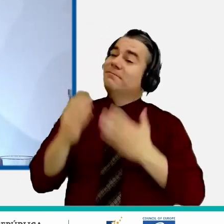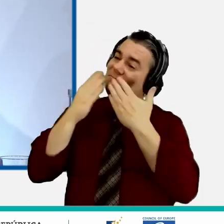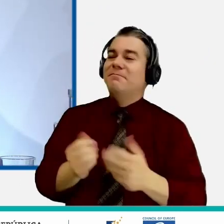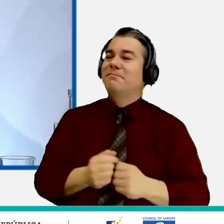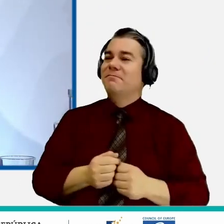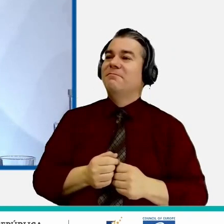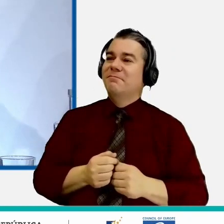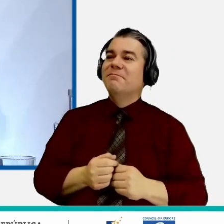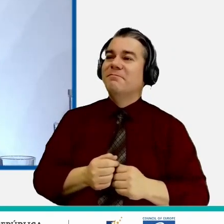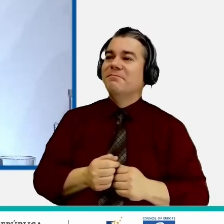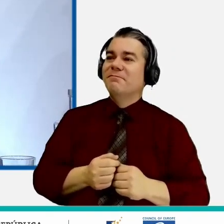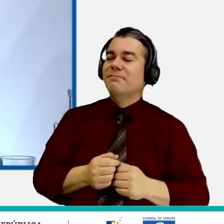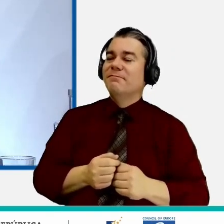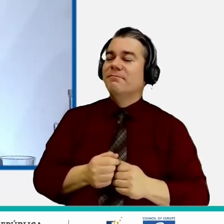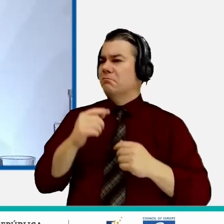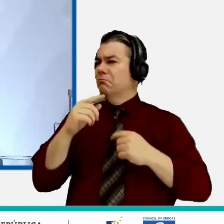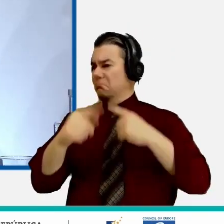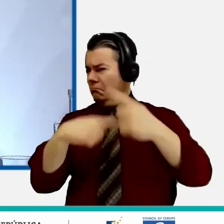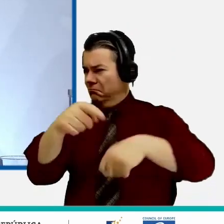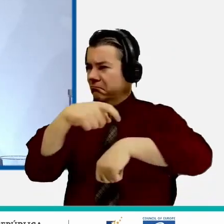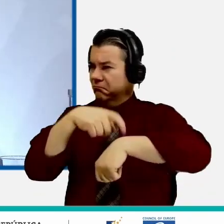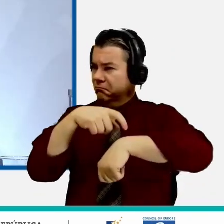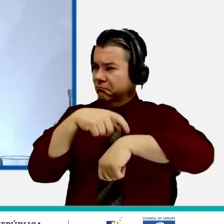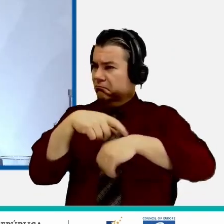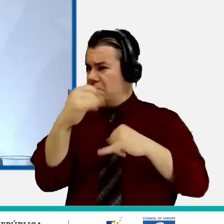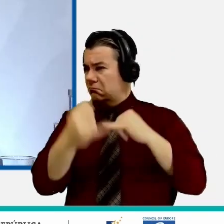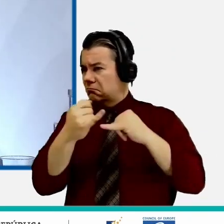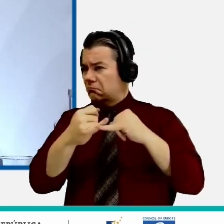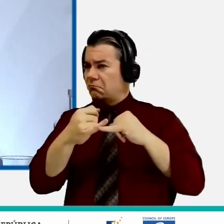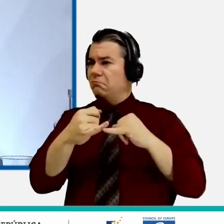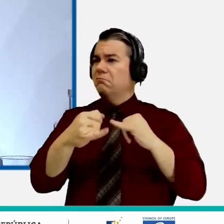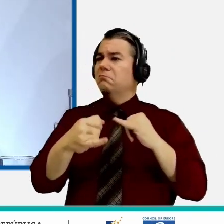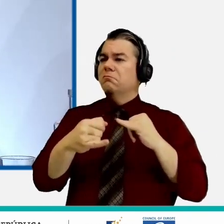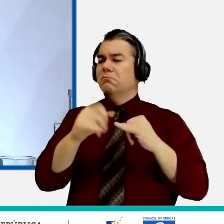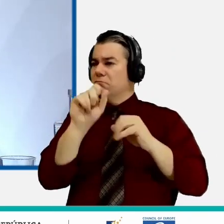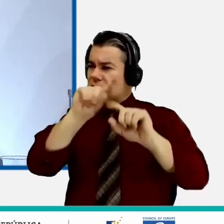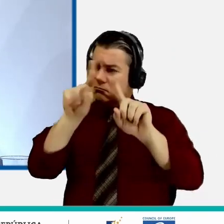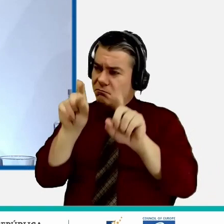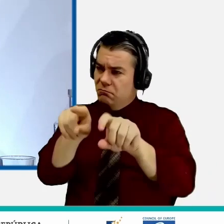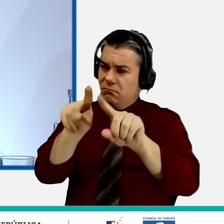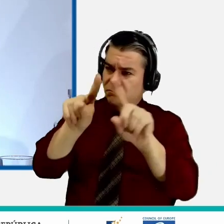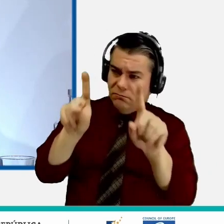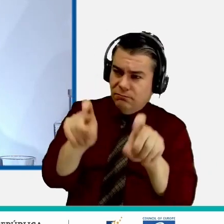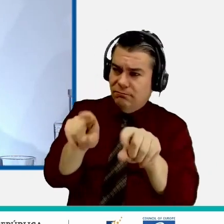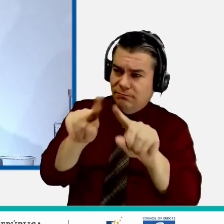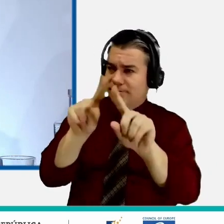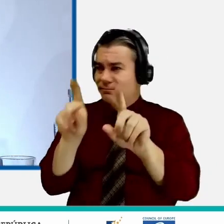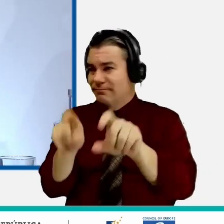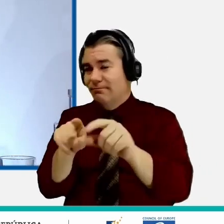we should have some time left at the end of the session for Q&As, which I'm sure we will have from the audience.